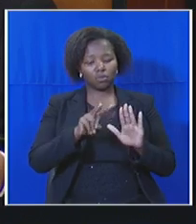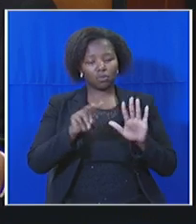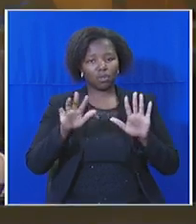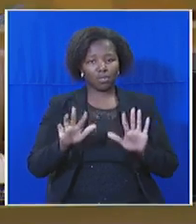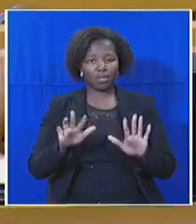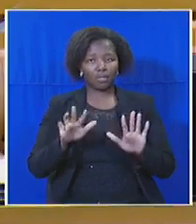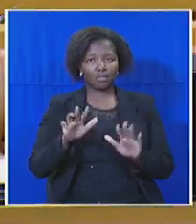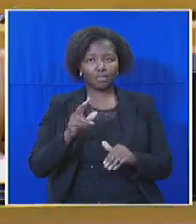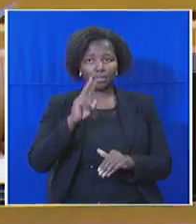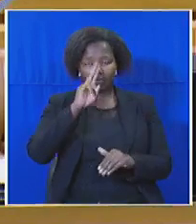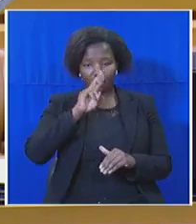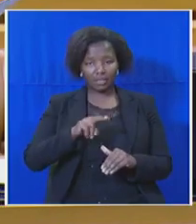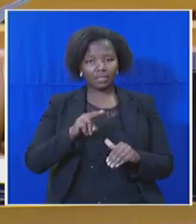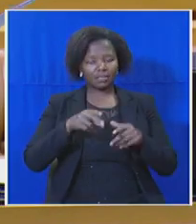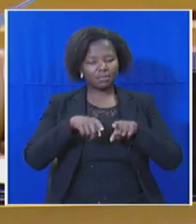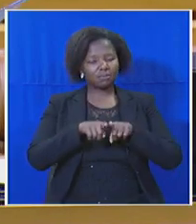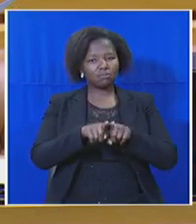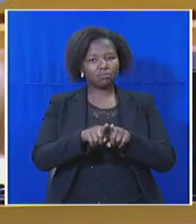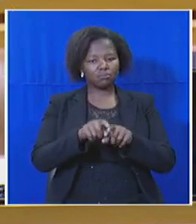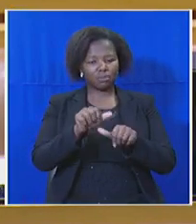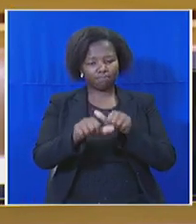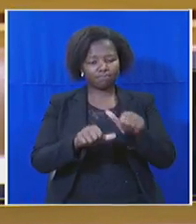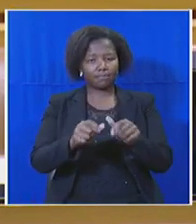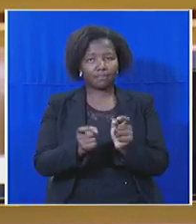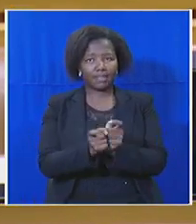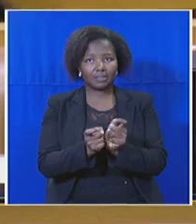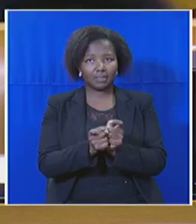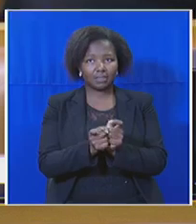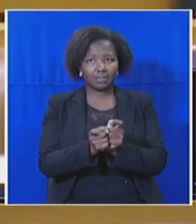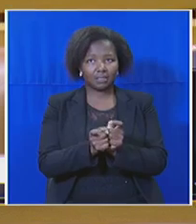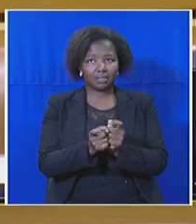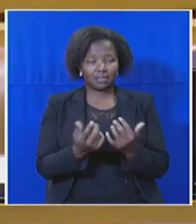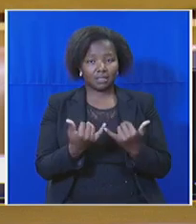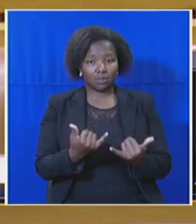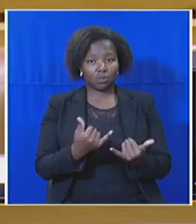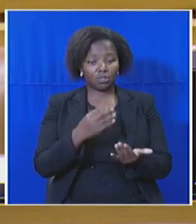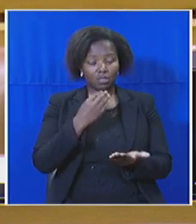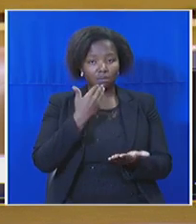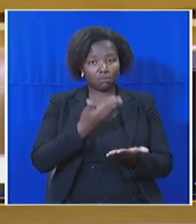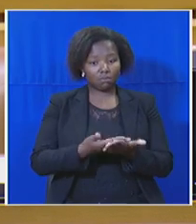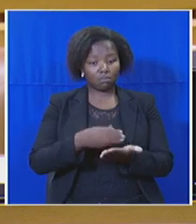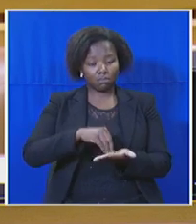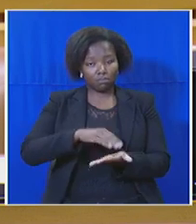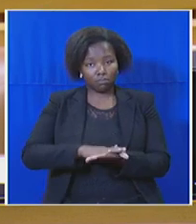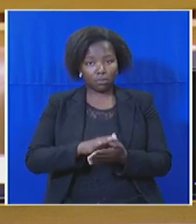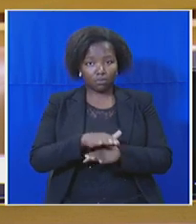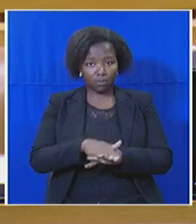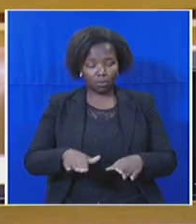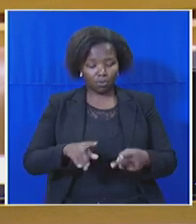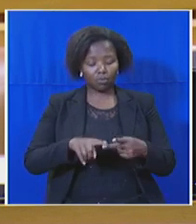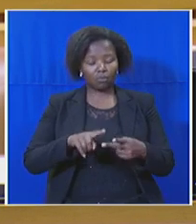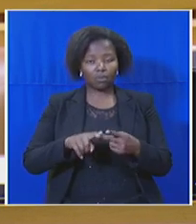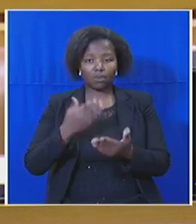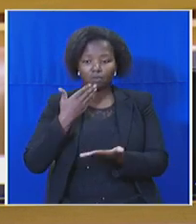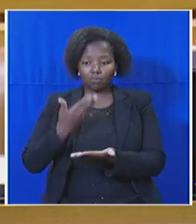for the sequence of proceedings, resolves that there will be no notices of motion and motions as referred to